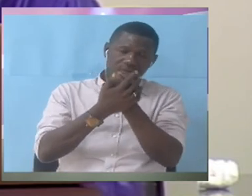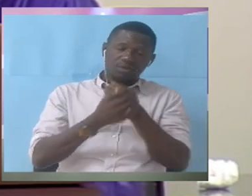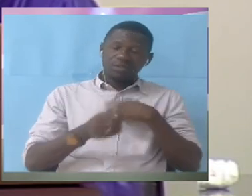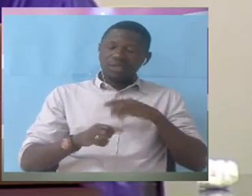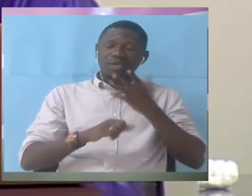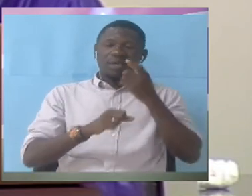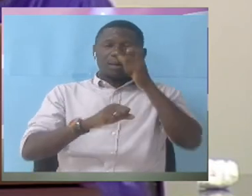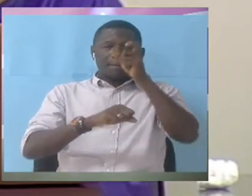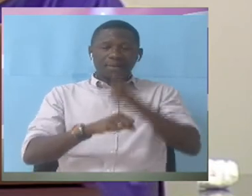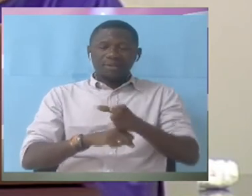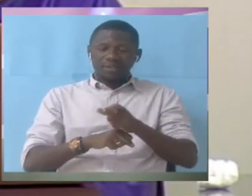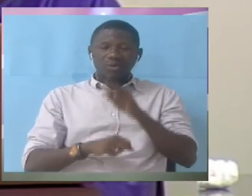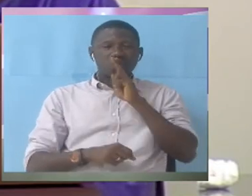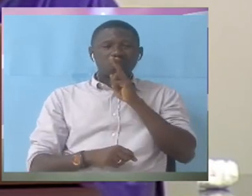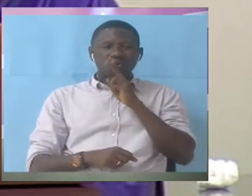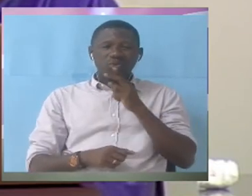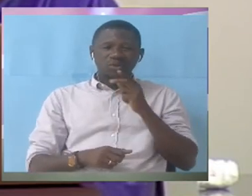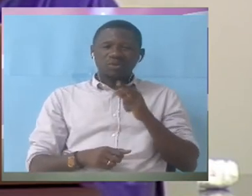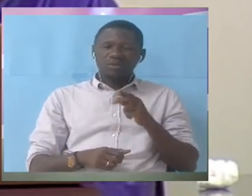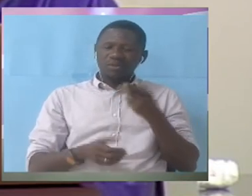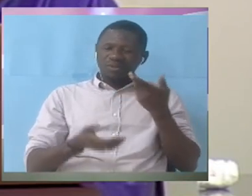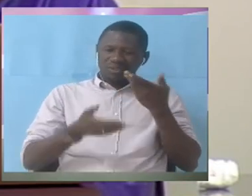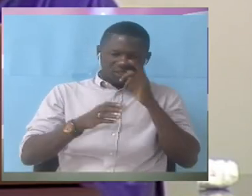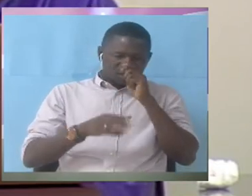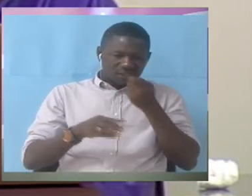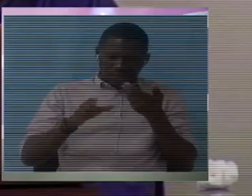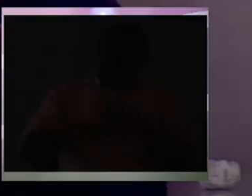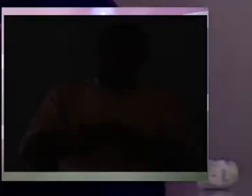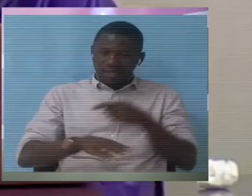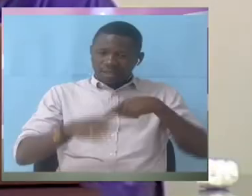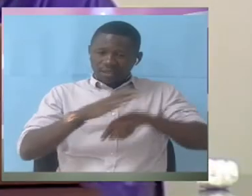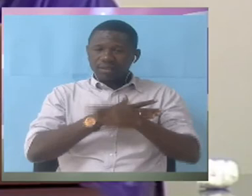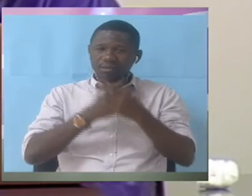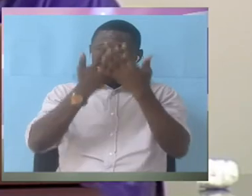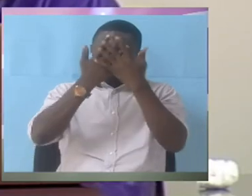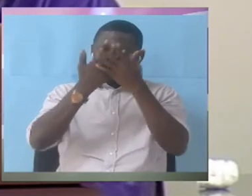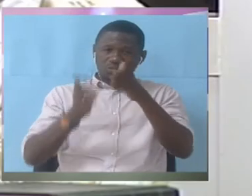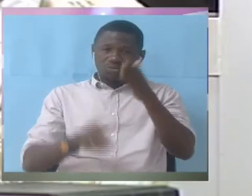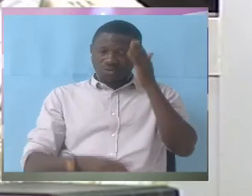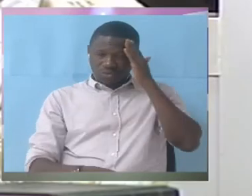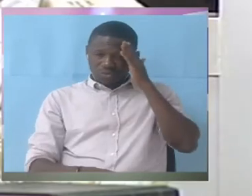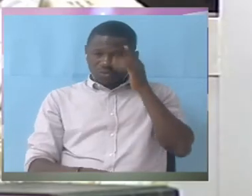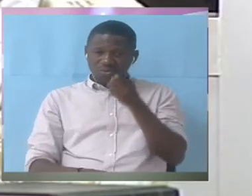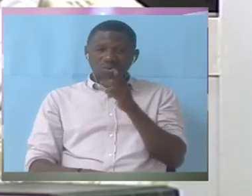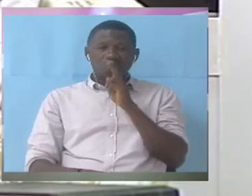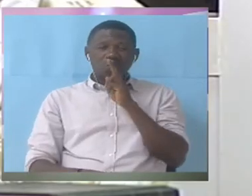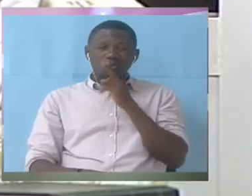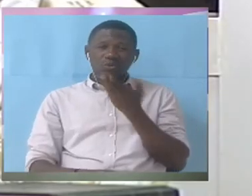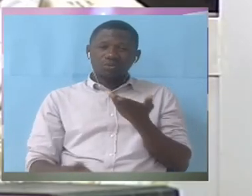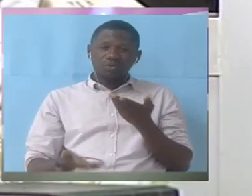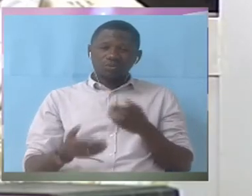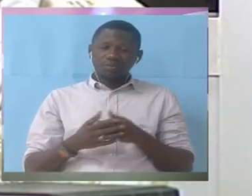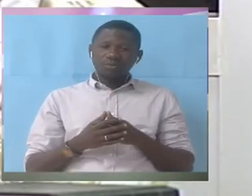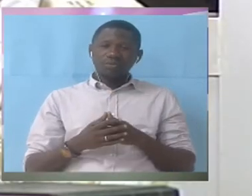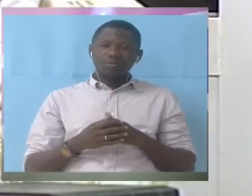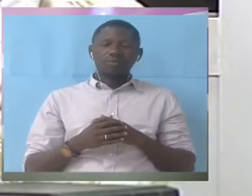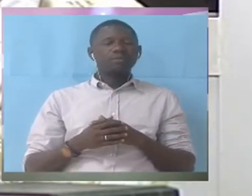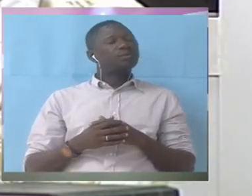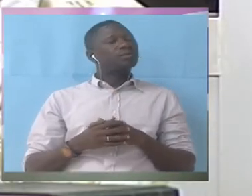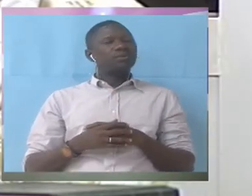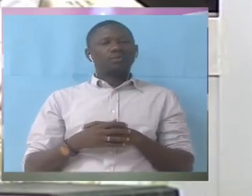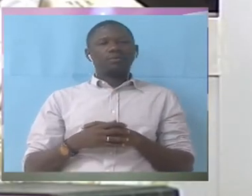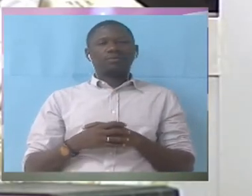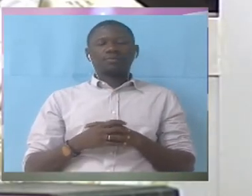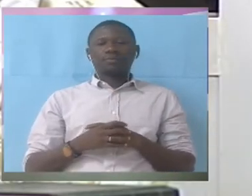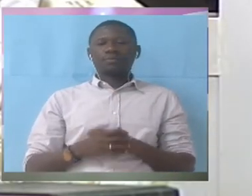Ci dir bi nga def fofu ben at ak genowala ñi nga xamne ño nekkon ci bir kasso bi ñi jappon sen groupe bi amna ku fa de ku bo